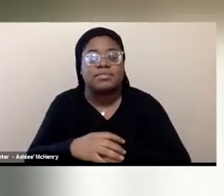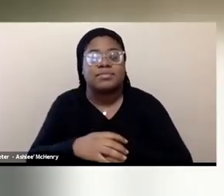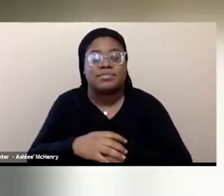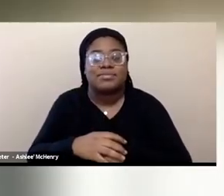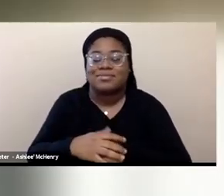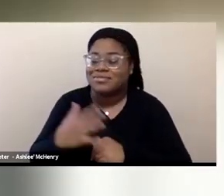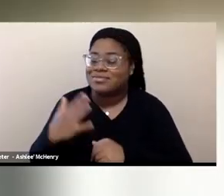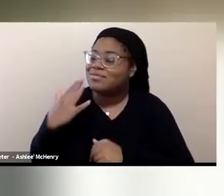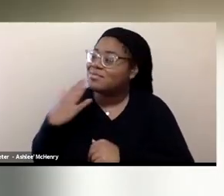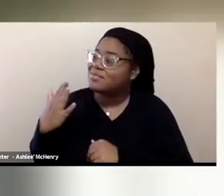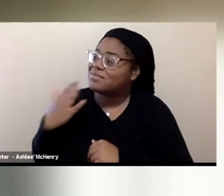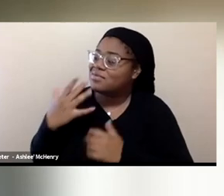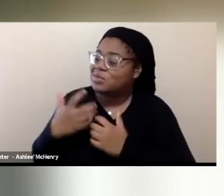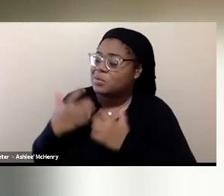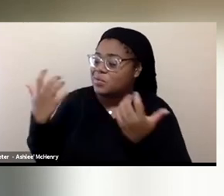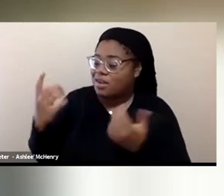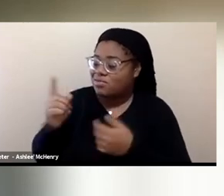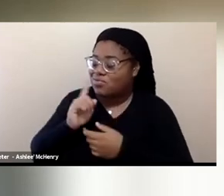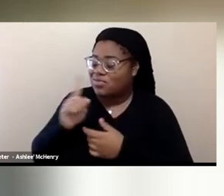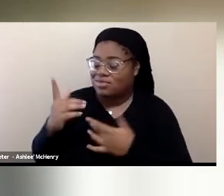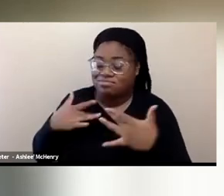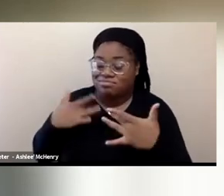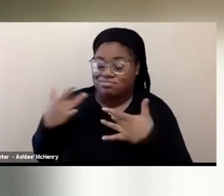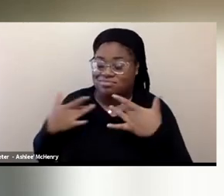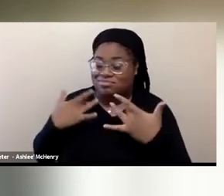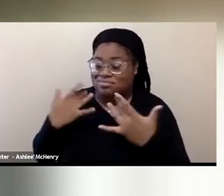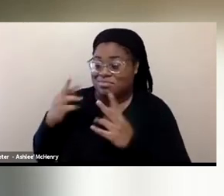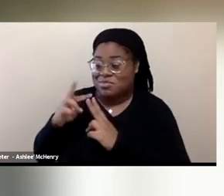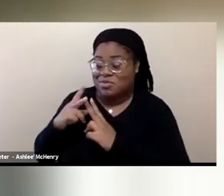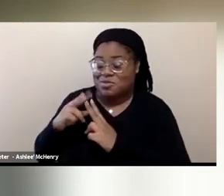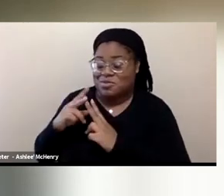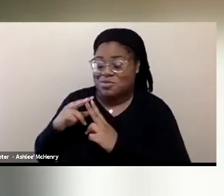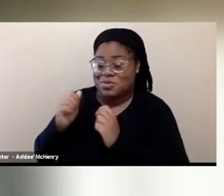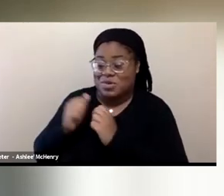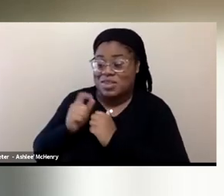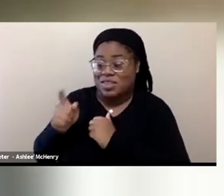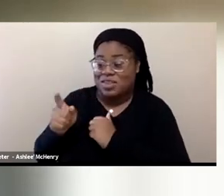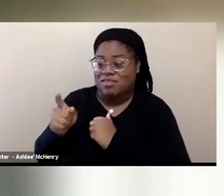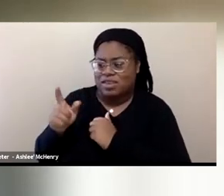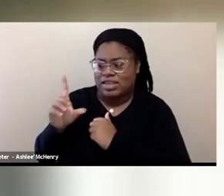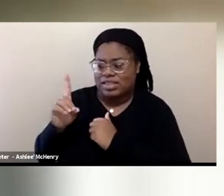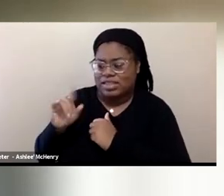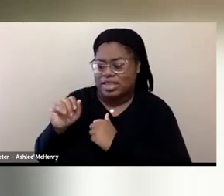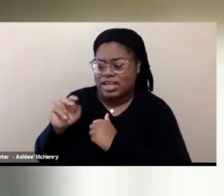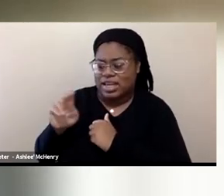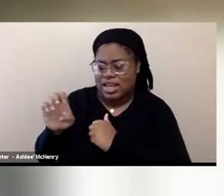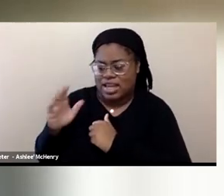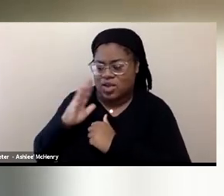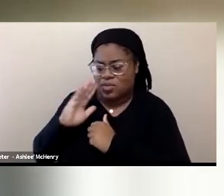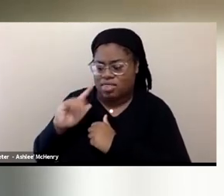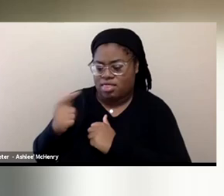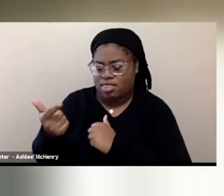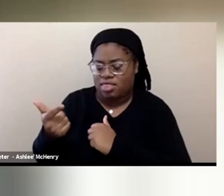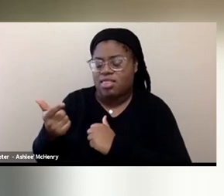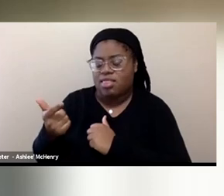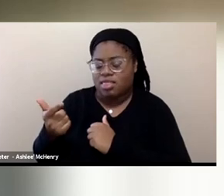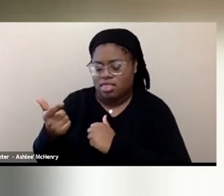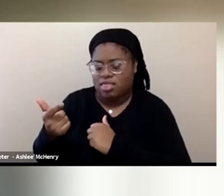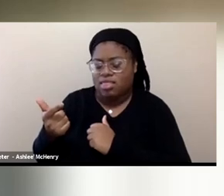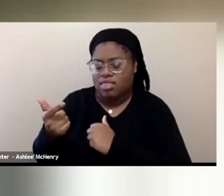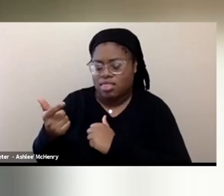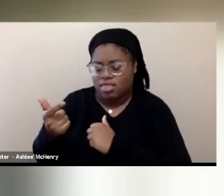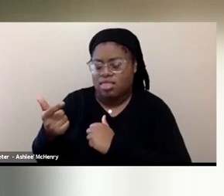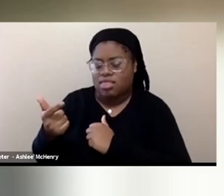Thank you so much, Sydney. And again, we're so excited to be partners with you. Diane, I'm gonna go back over to you. Building on what